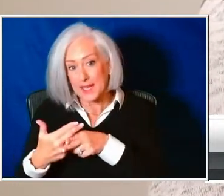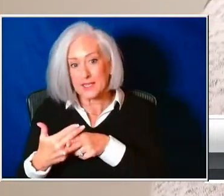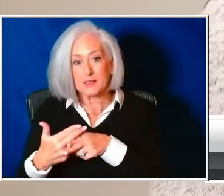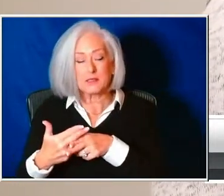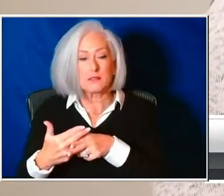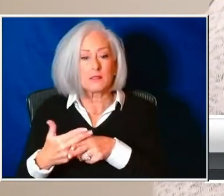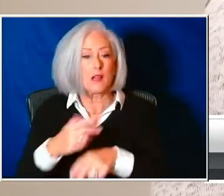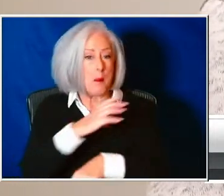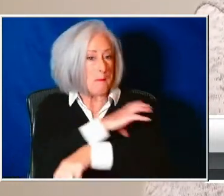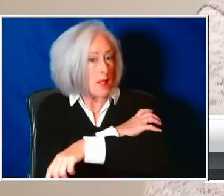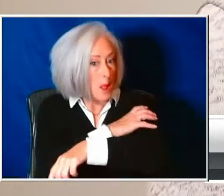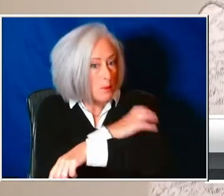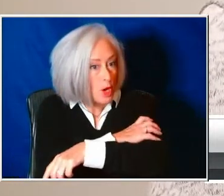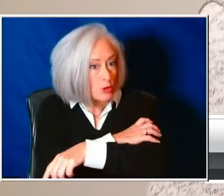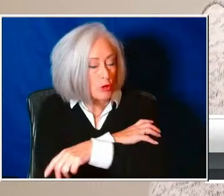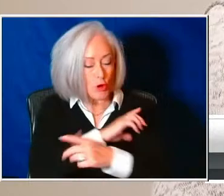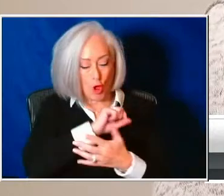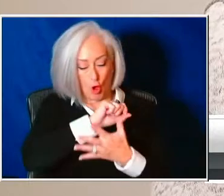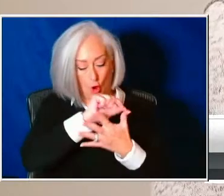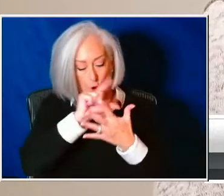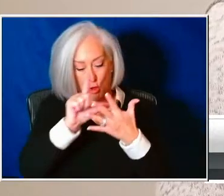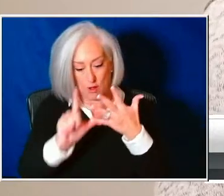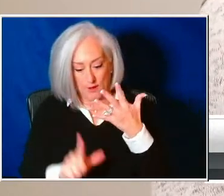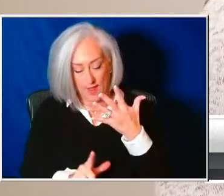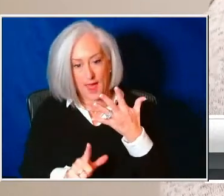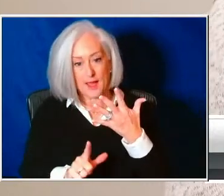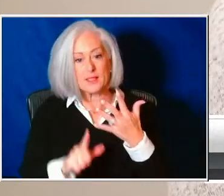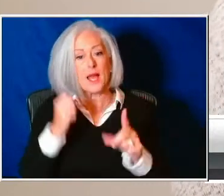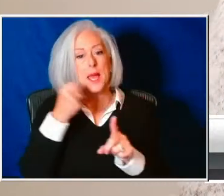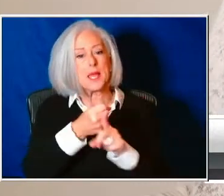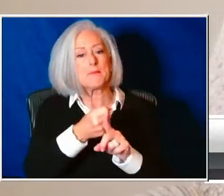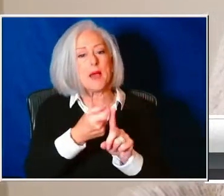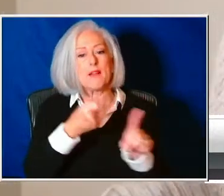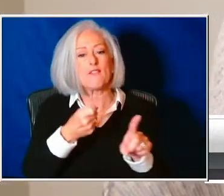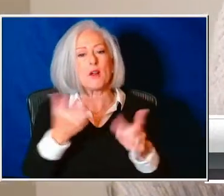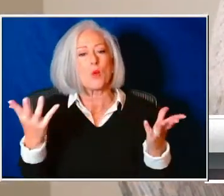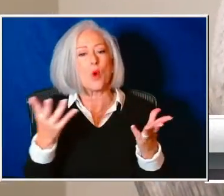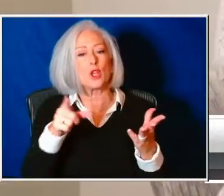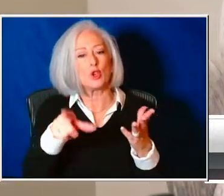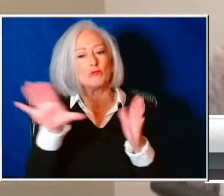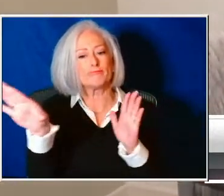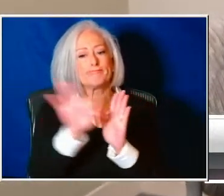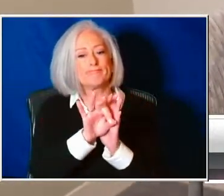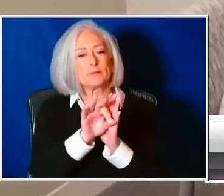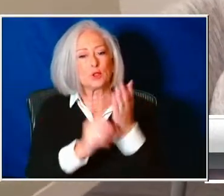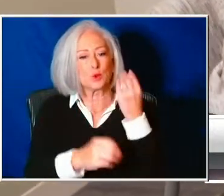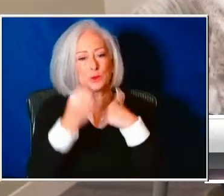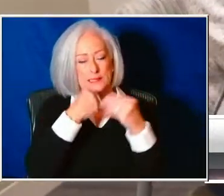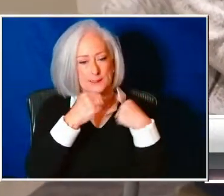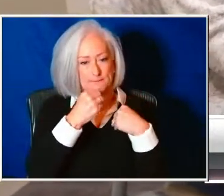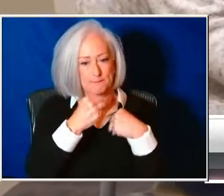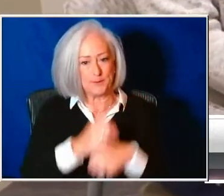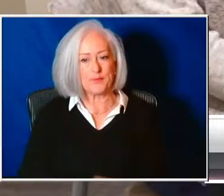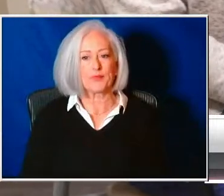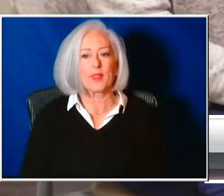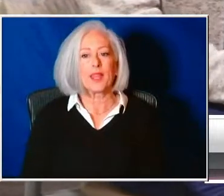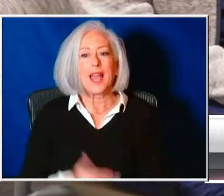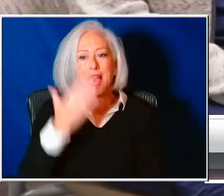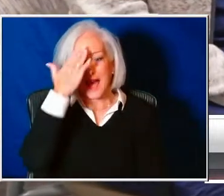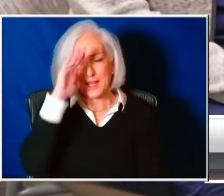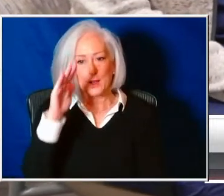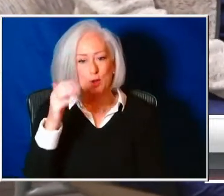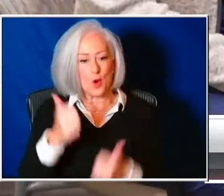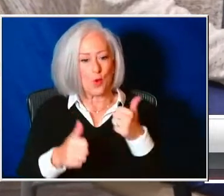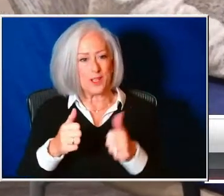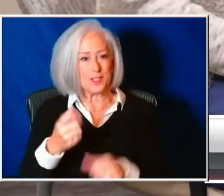directly impacted by what we're putting in our body. Do you guys want to, I don't know which one of you wants to do it, Kay